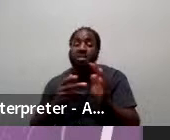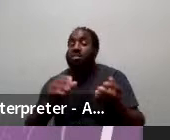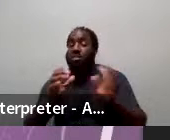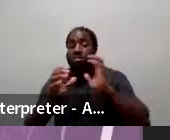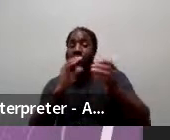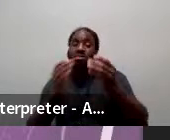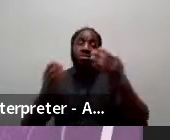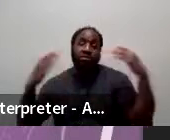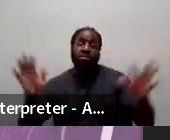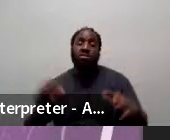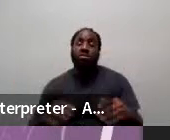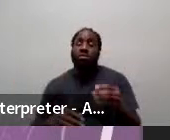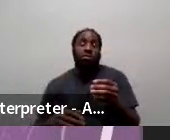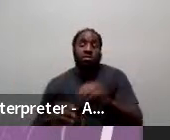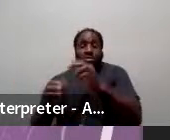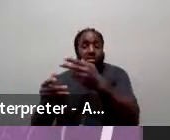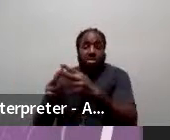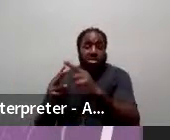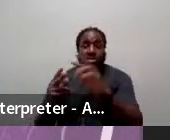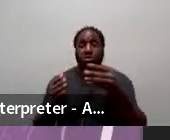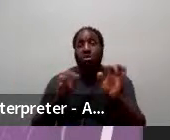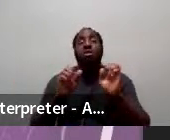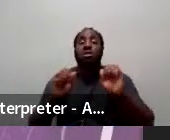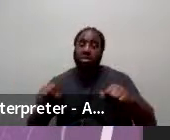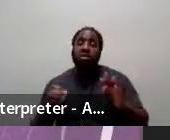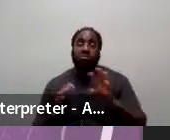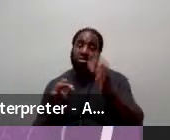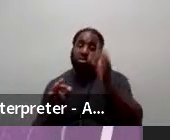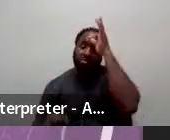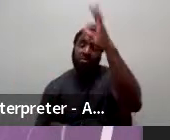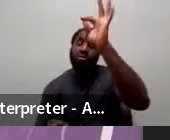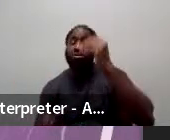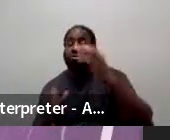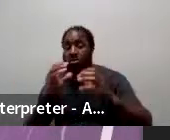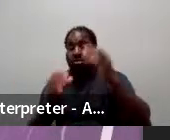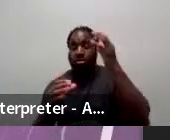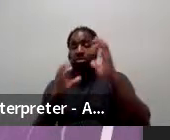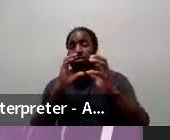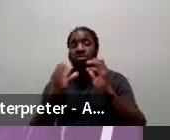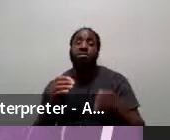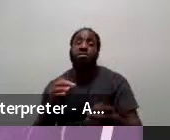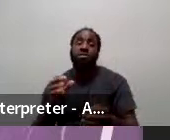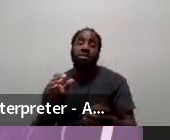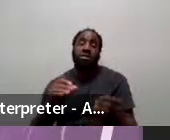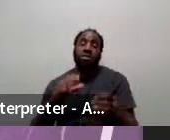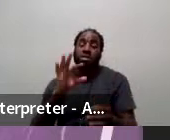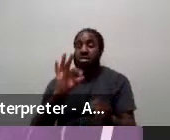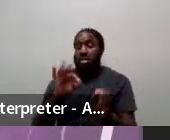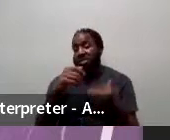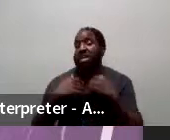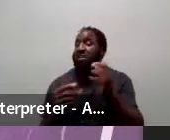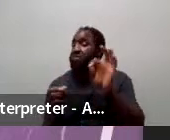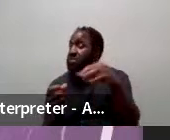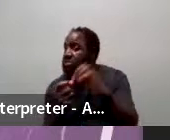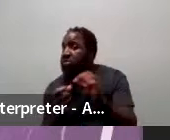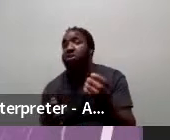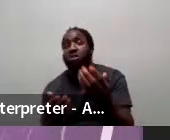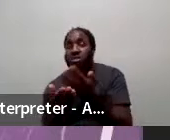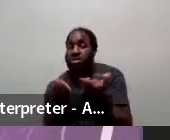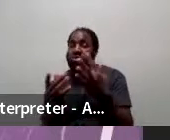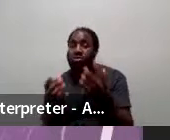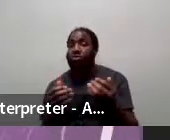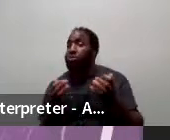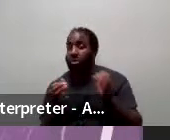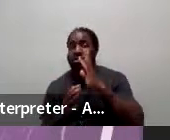either direction. There could certainly be future conversations, Luke. Perhaps you have specific areas in mind and you'd like to reach out to us. In our office